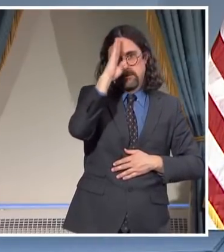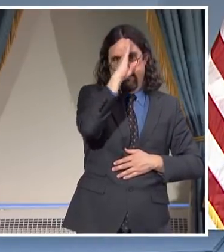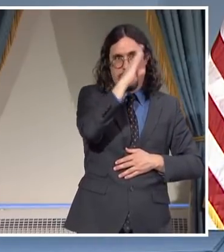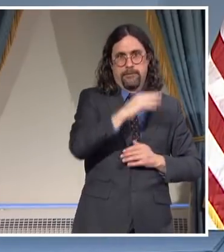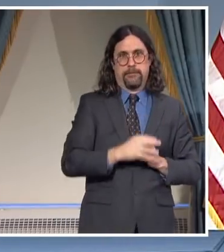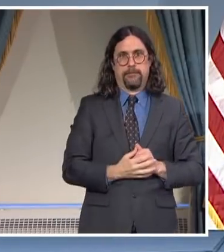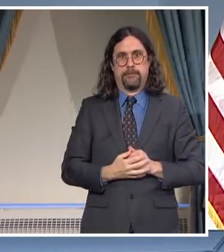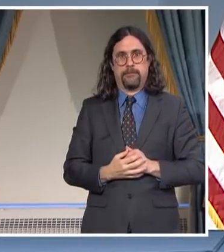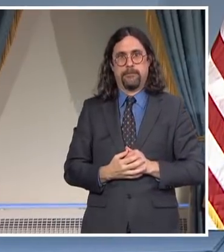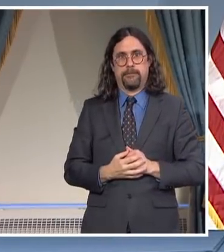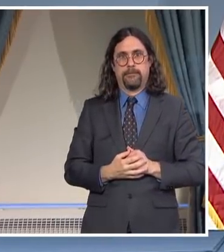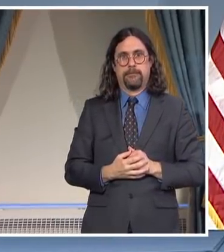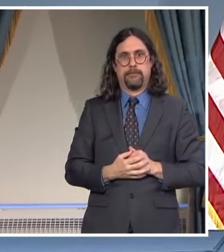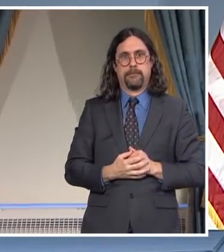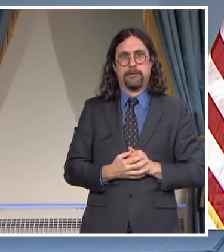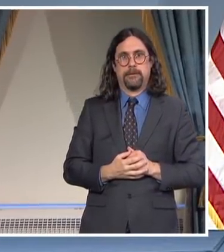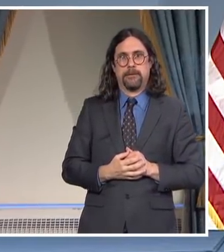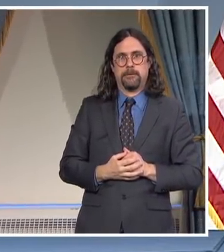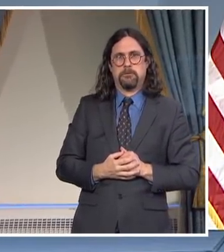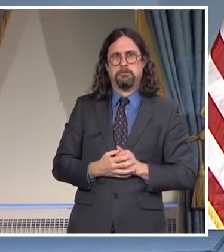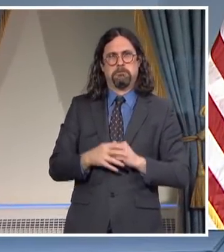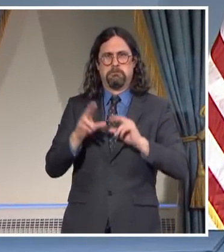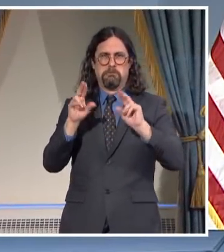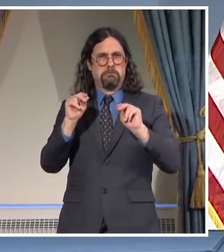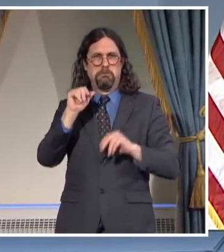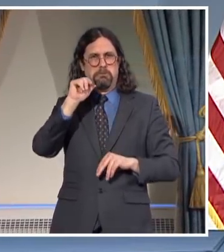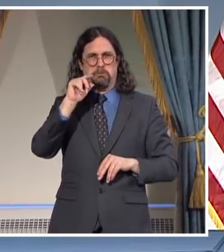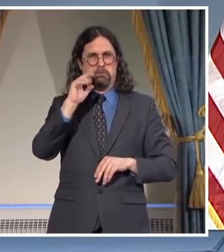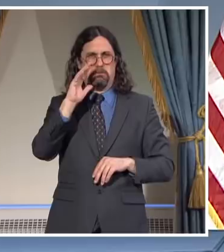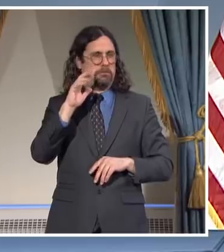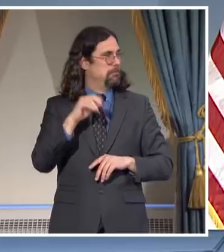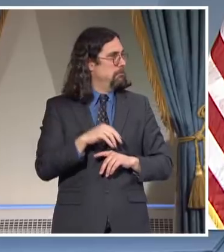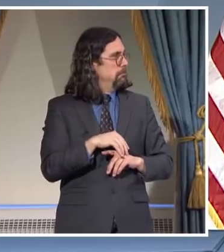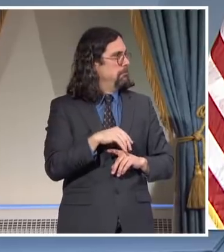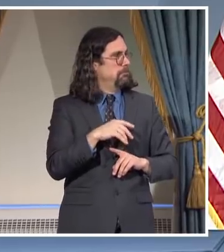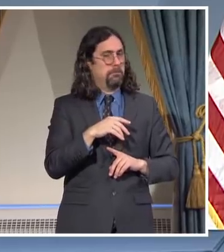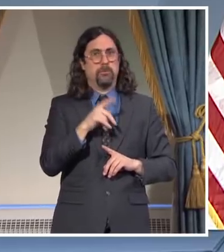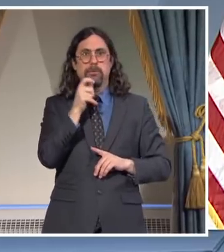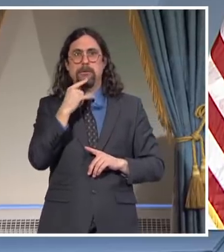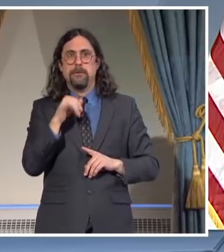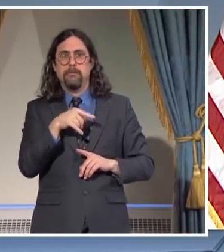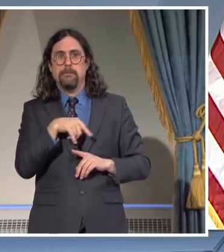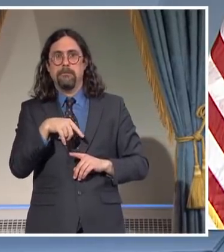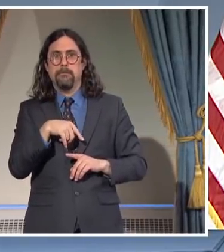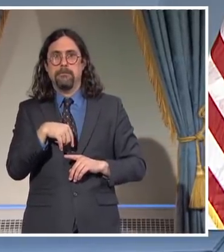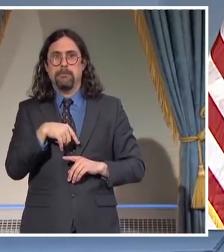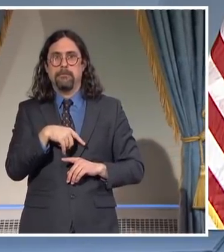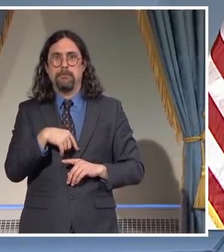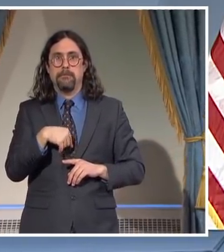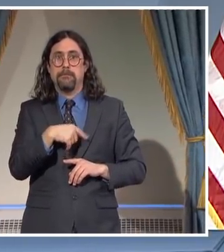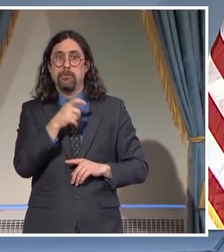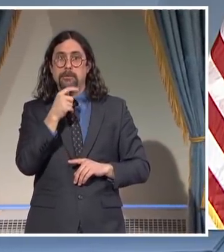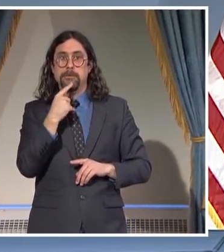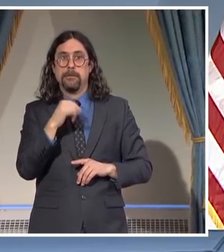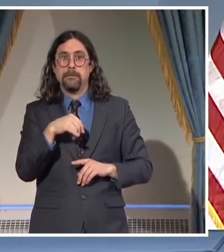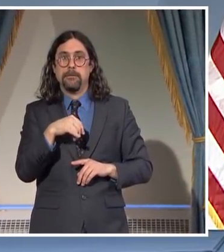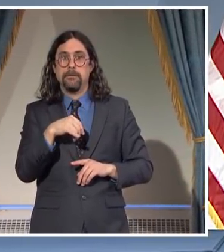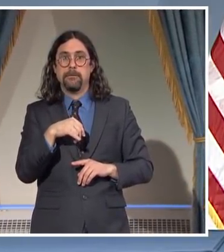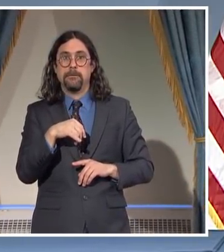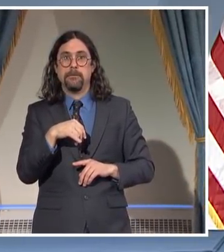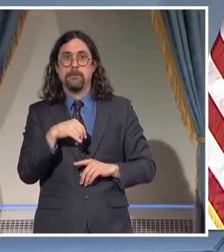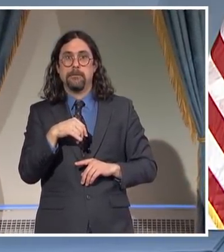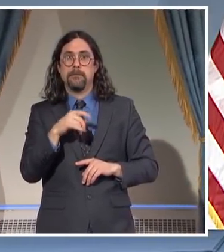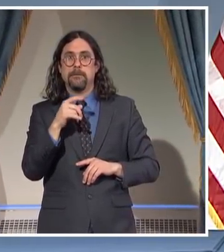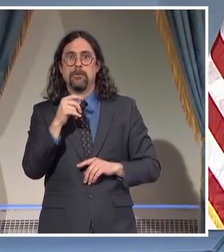Next up is Mark from CNN. Mark? Hey guys, how you doing? Good, Mark. I wanted